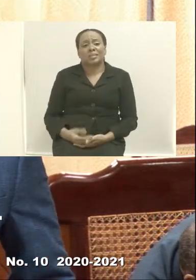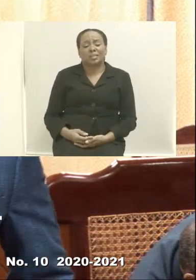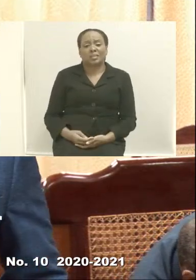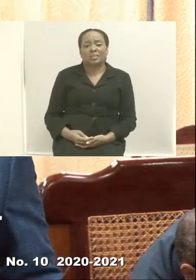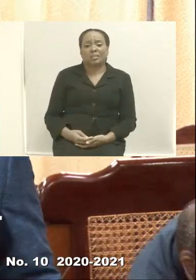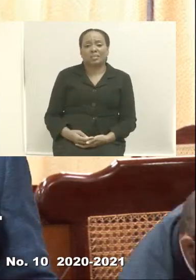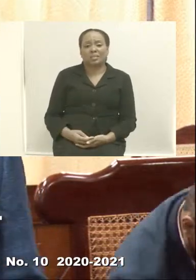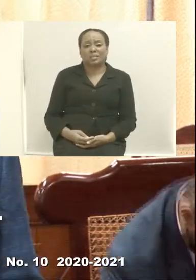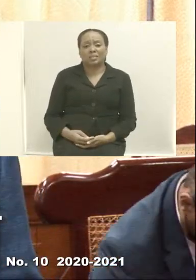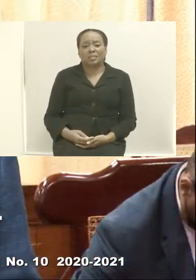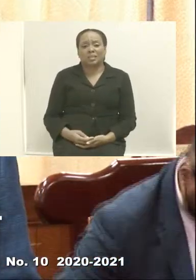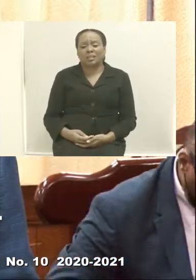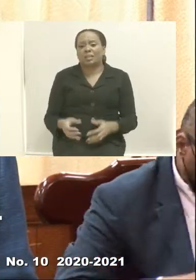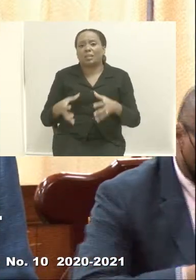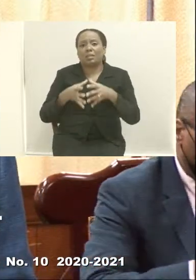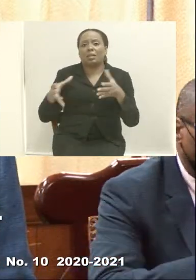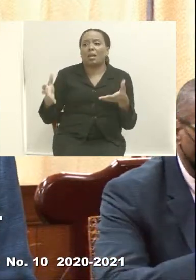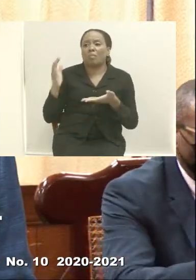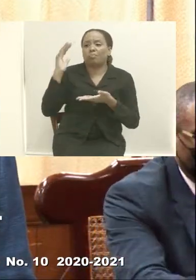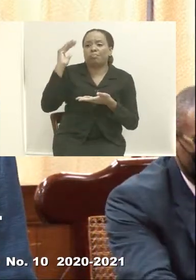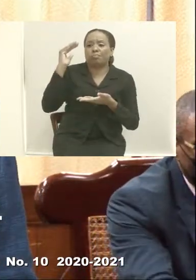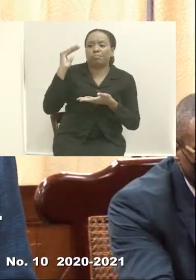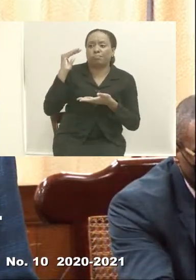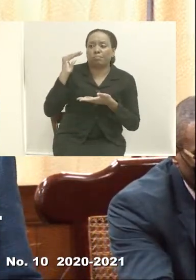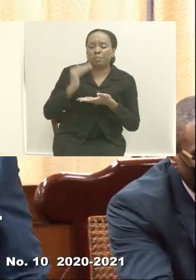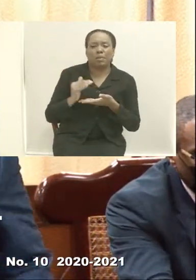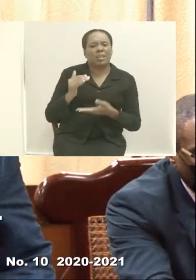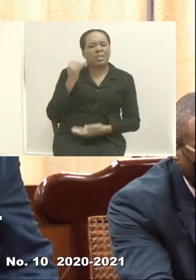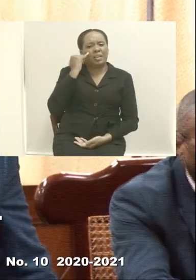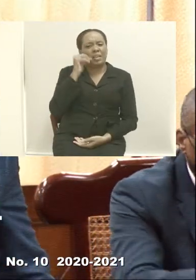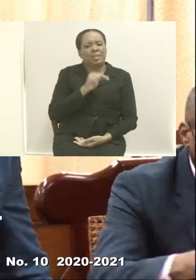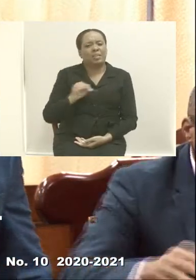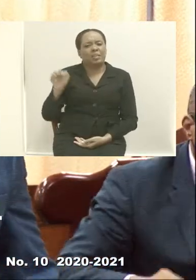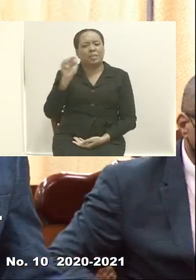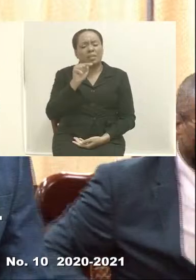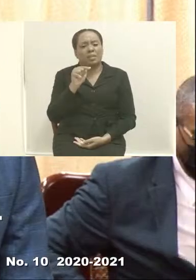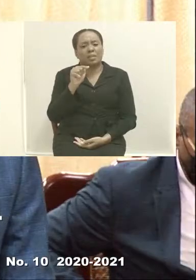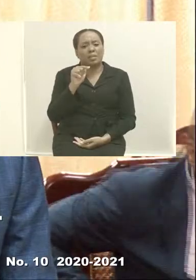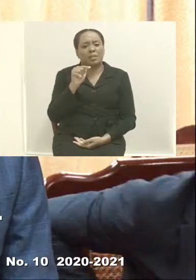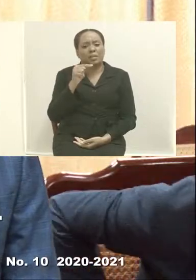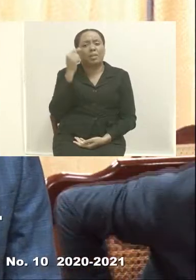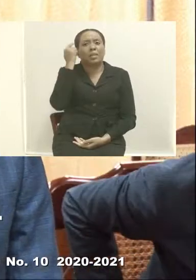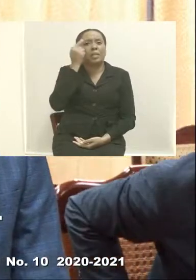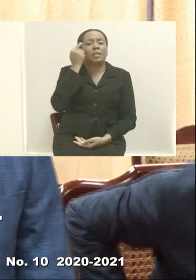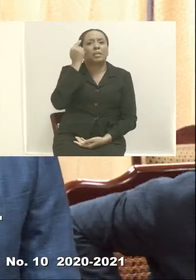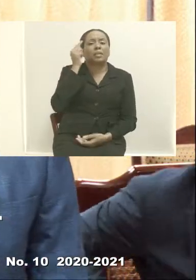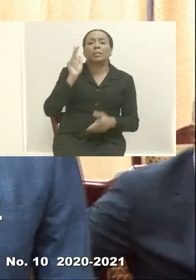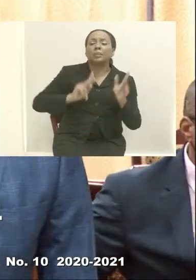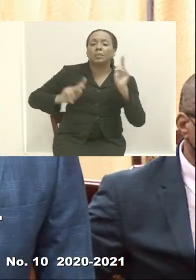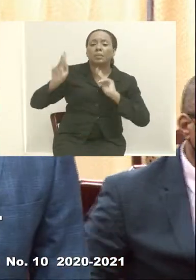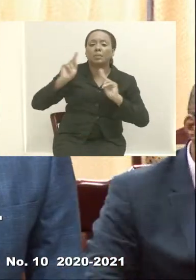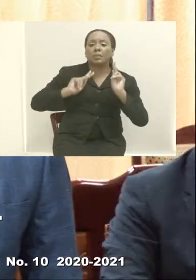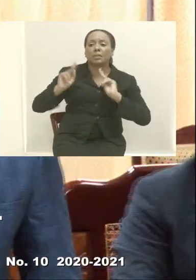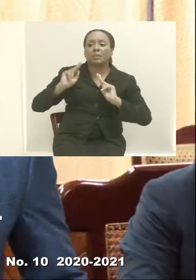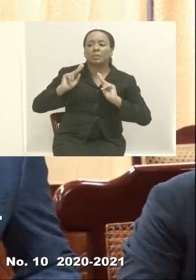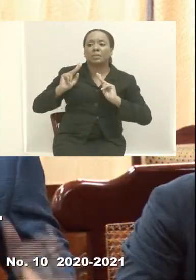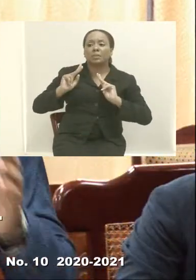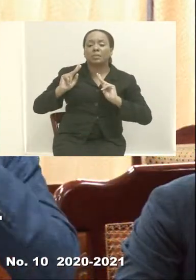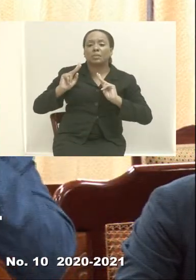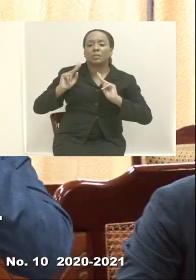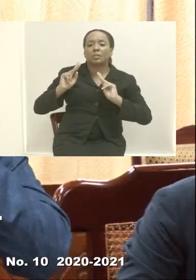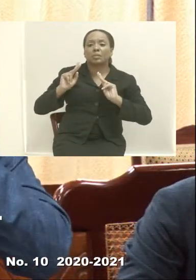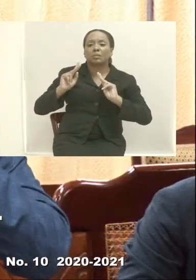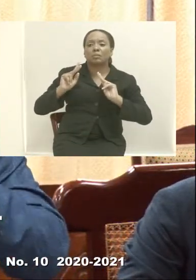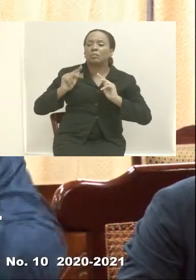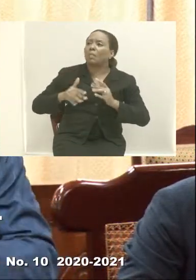diminished if you go by the measurement used in terms of those who have looked to government for